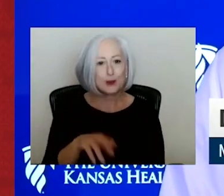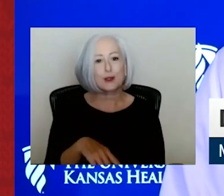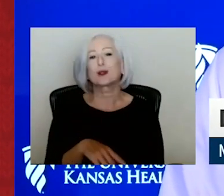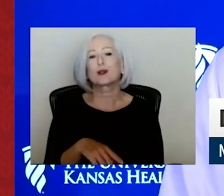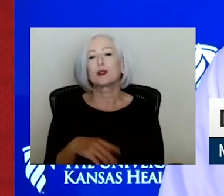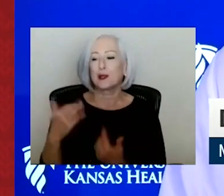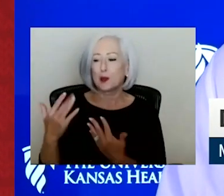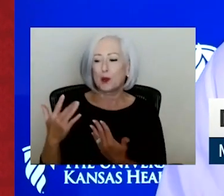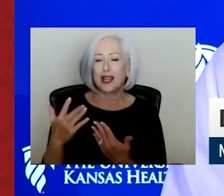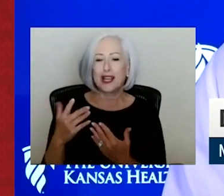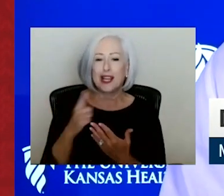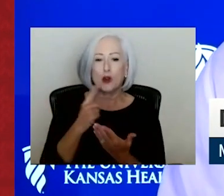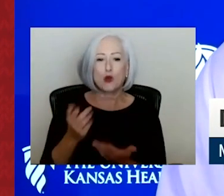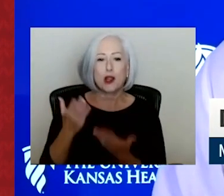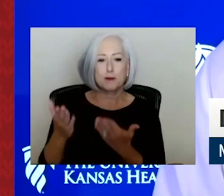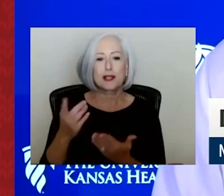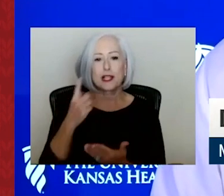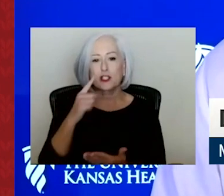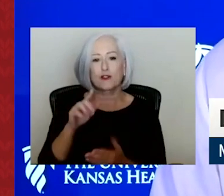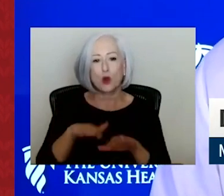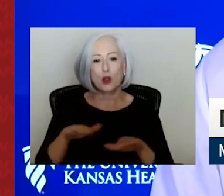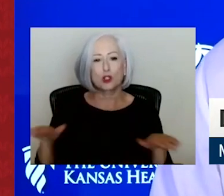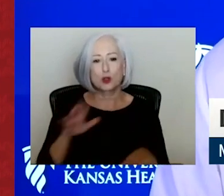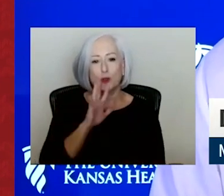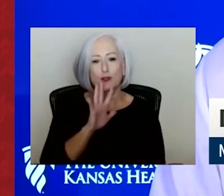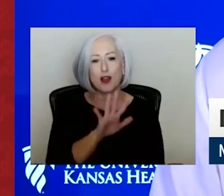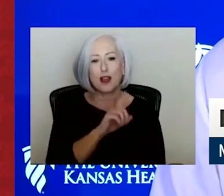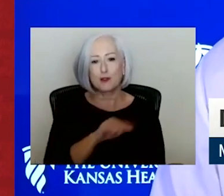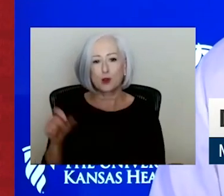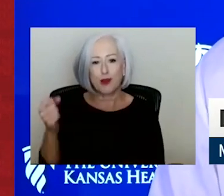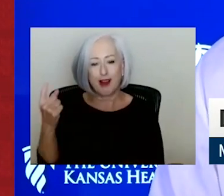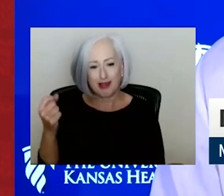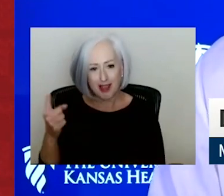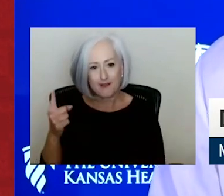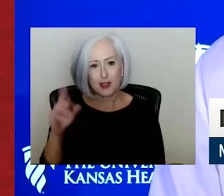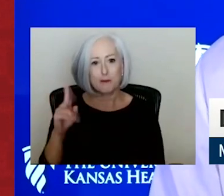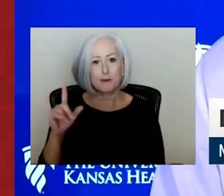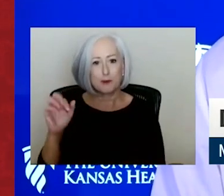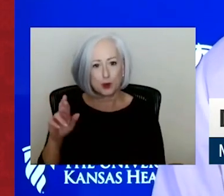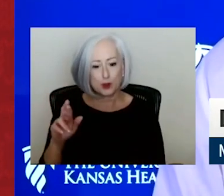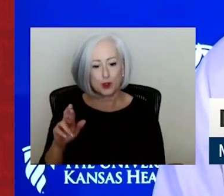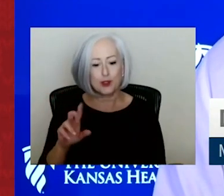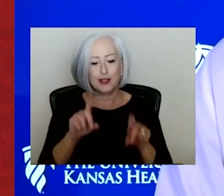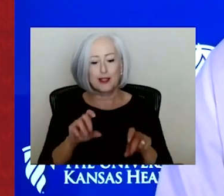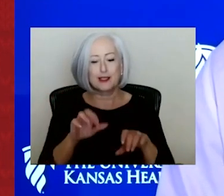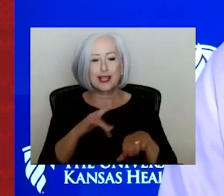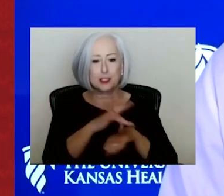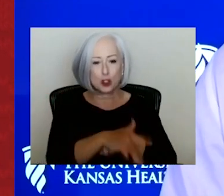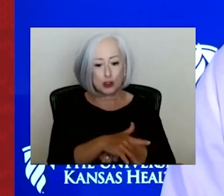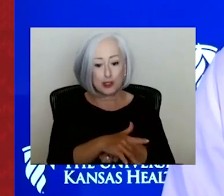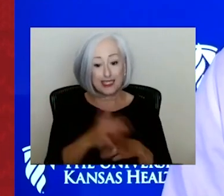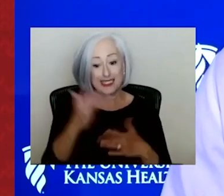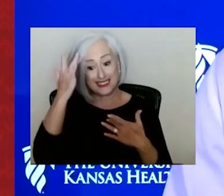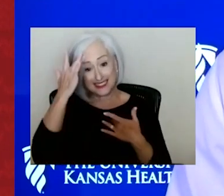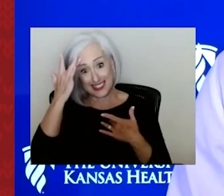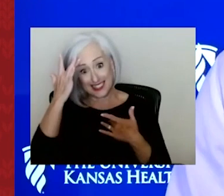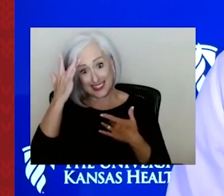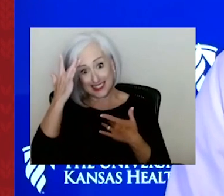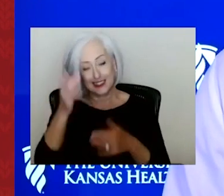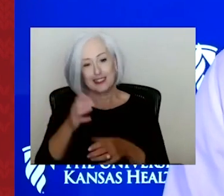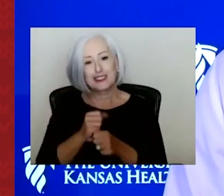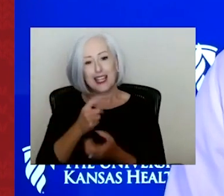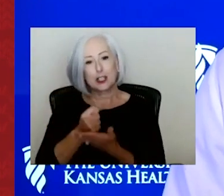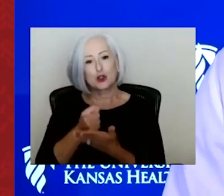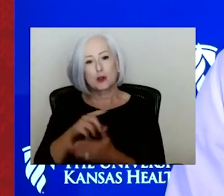to 11 booster. Test early. If you have symptoms, get treated with Paxlovid. And again, our